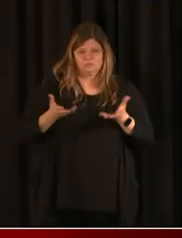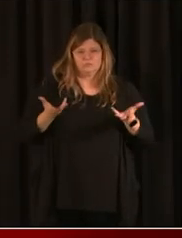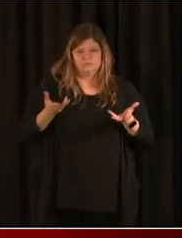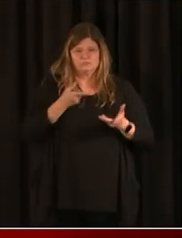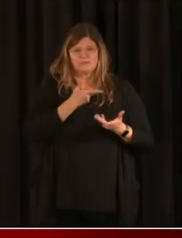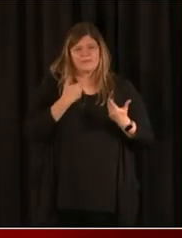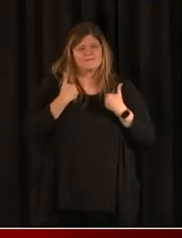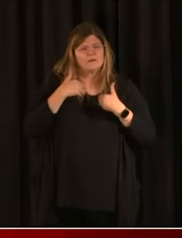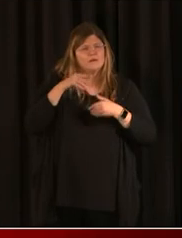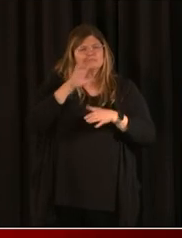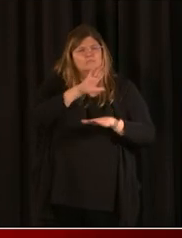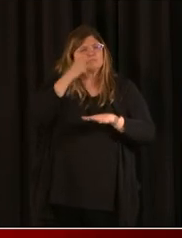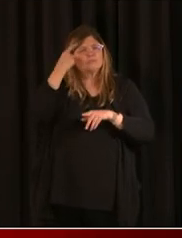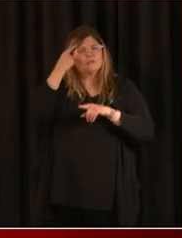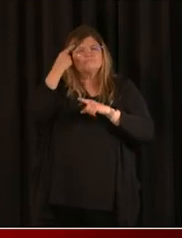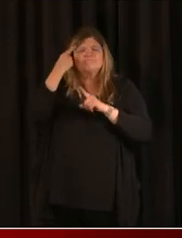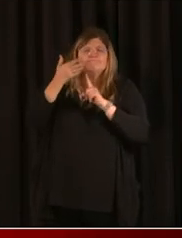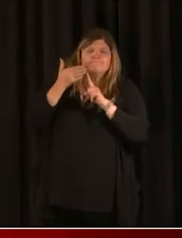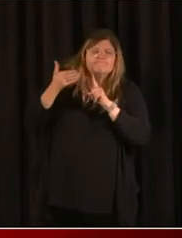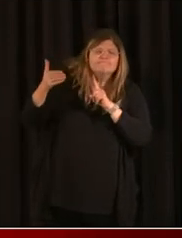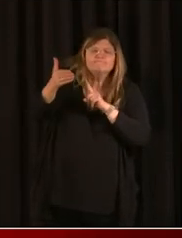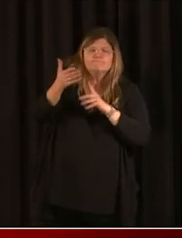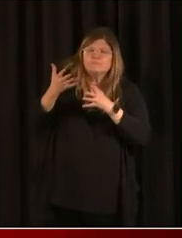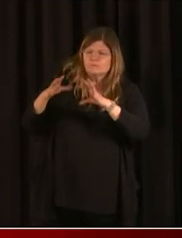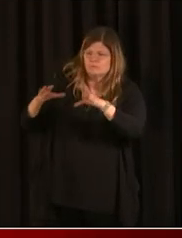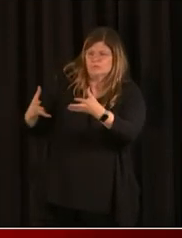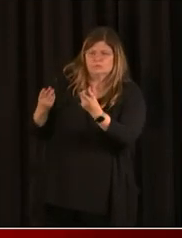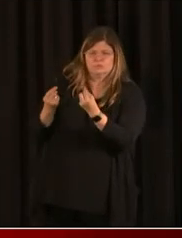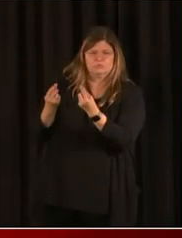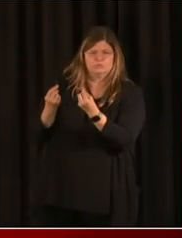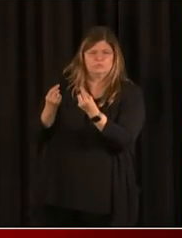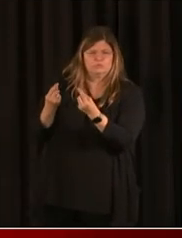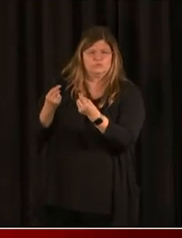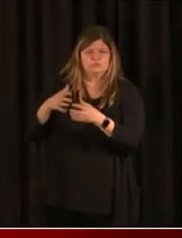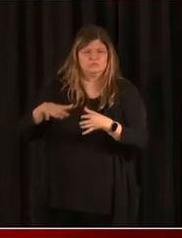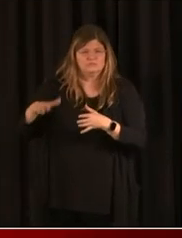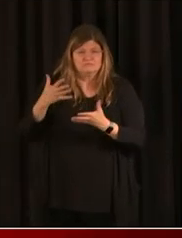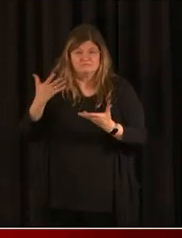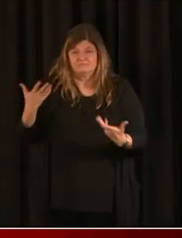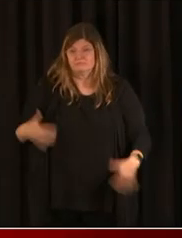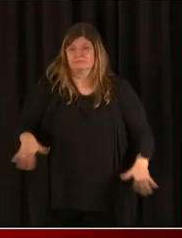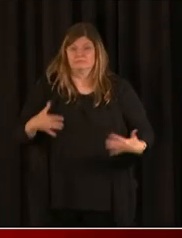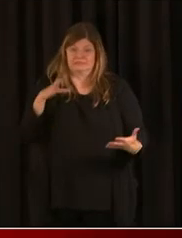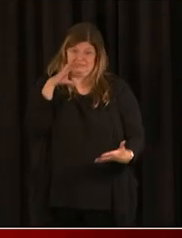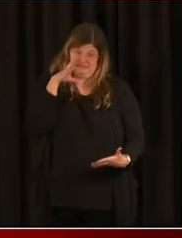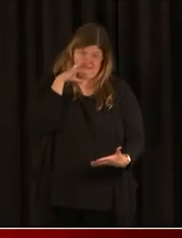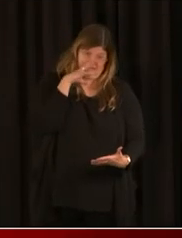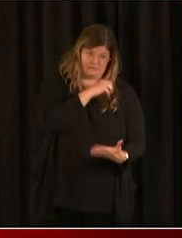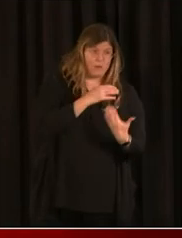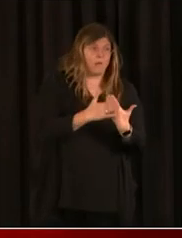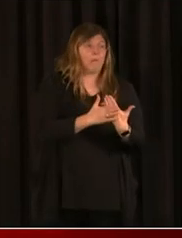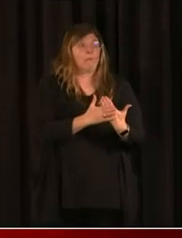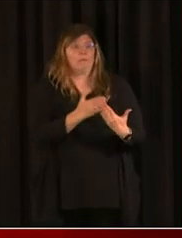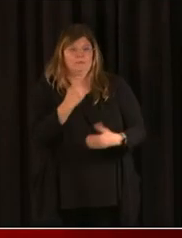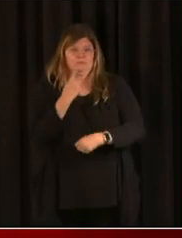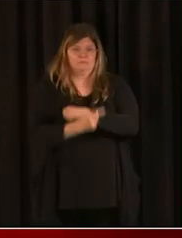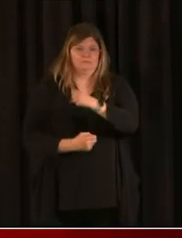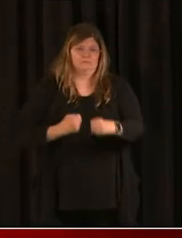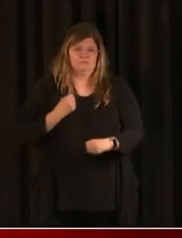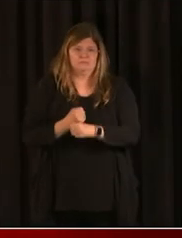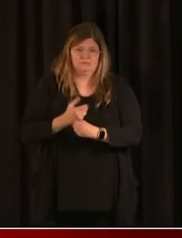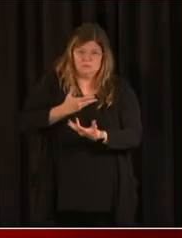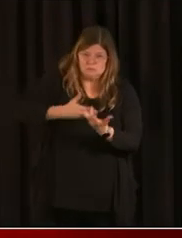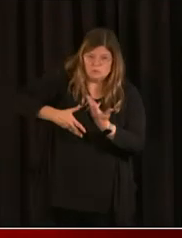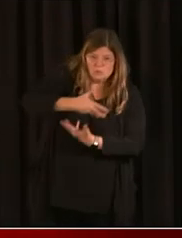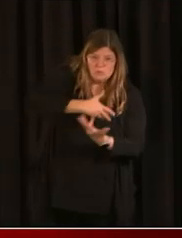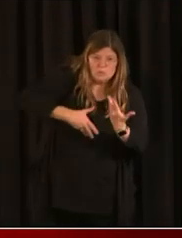in line, in place for that group of students who've missed almost a year of social